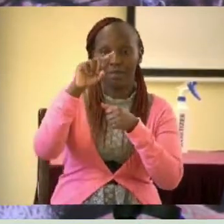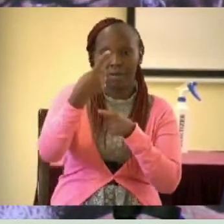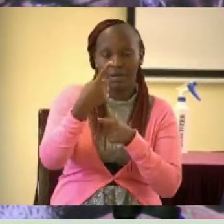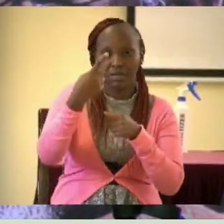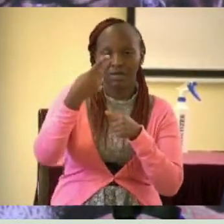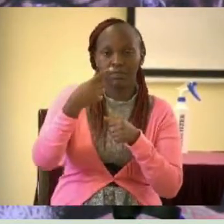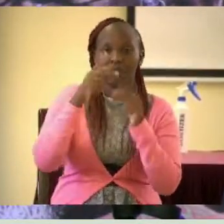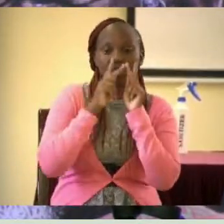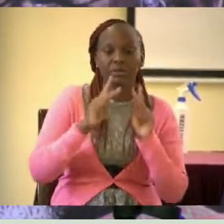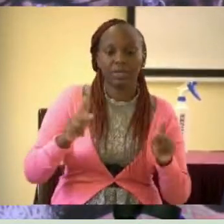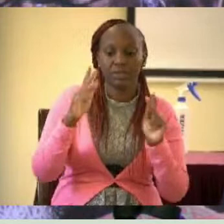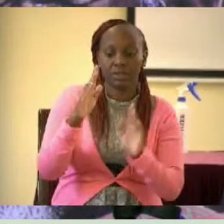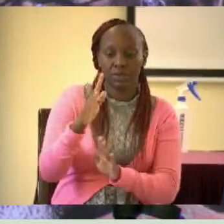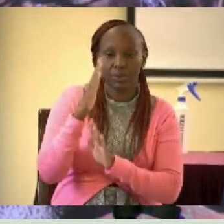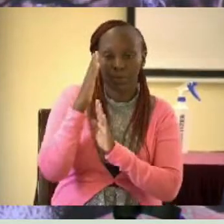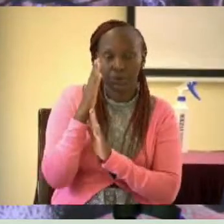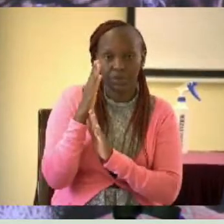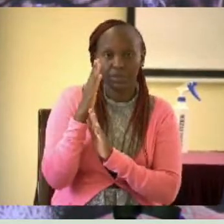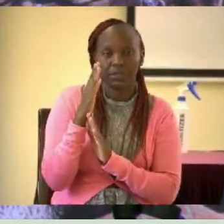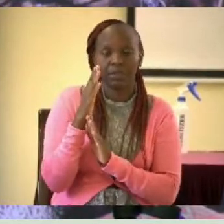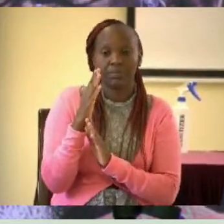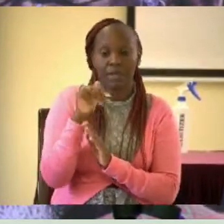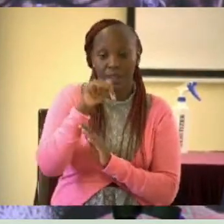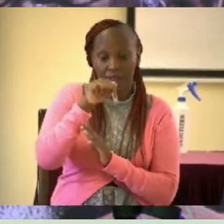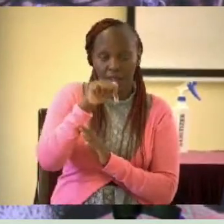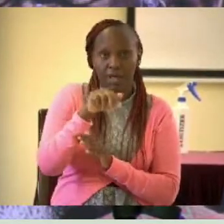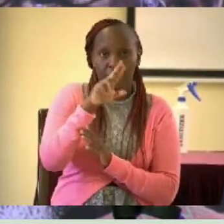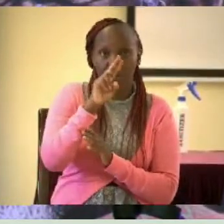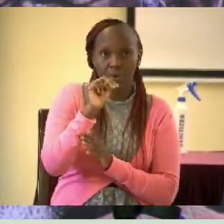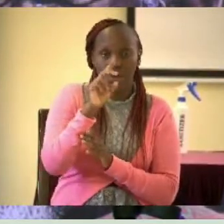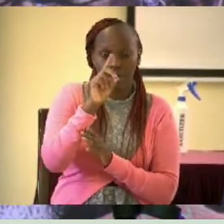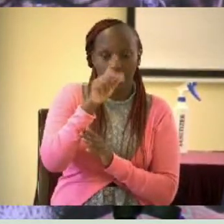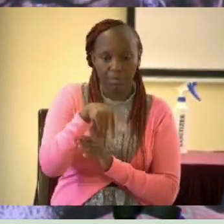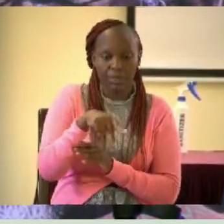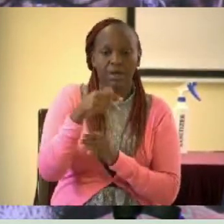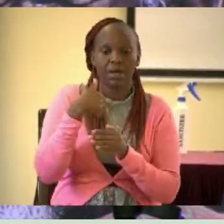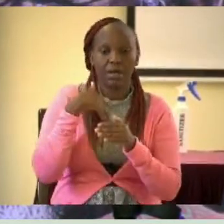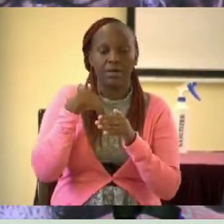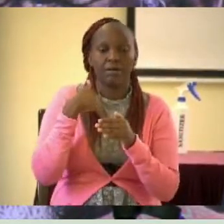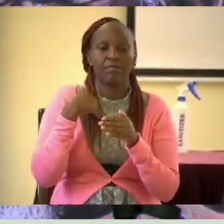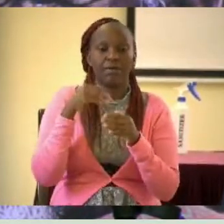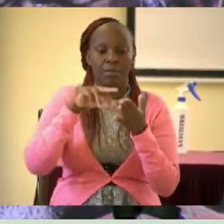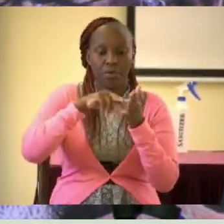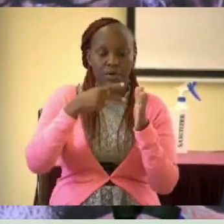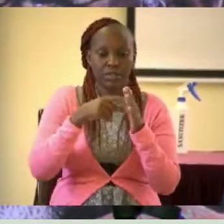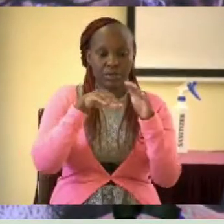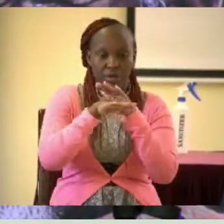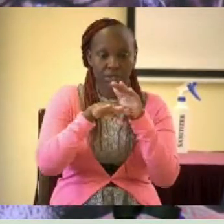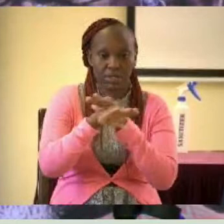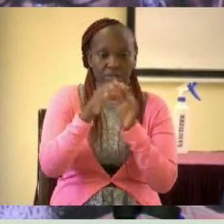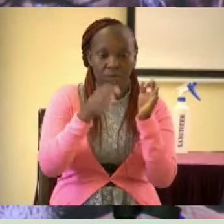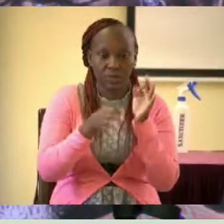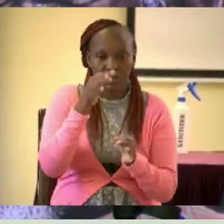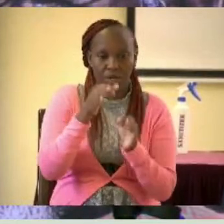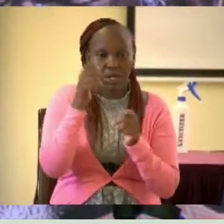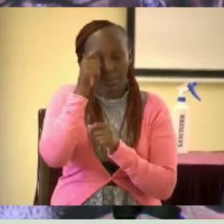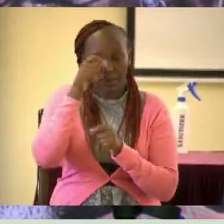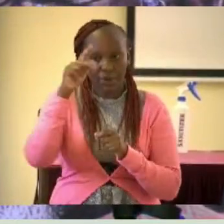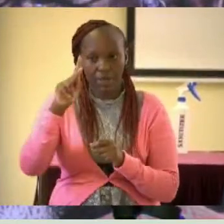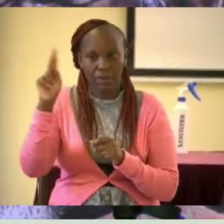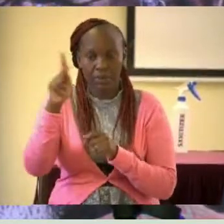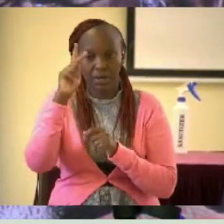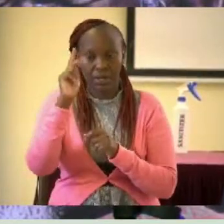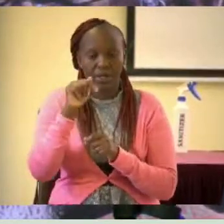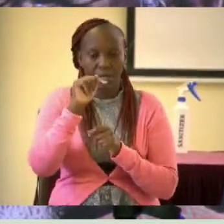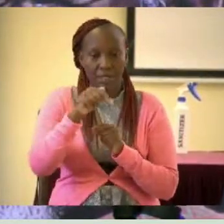and security. And in there, UNDP is implementing projects on access to justice, and Amkeni wa Kenya is a flagship project